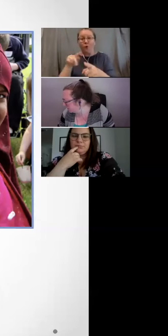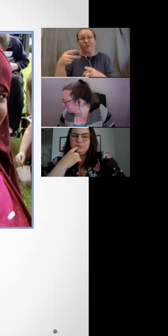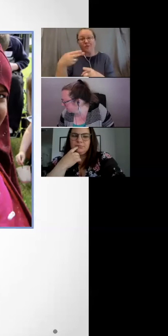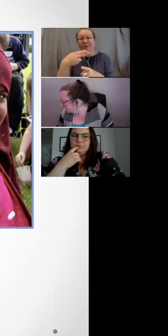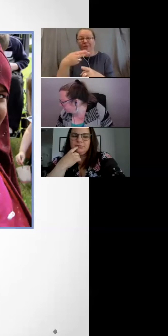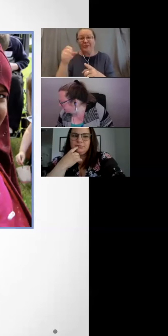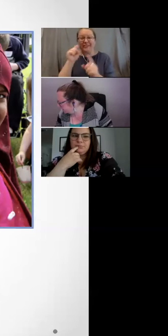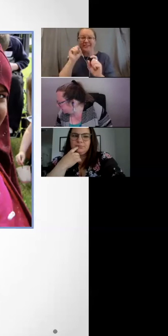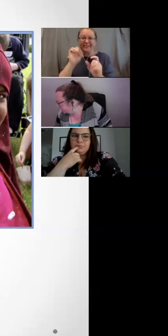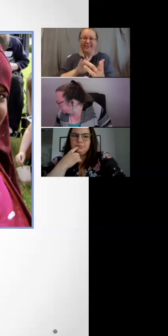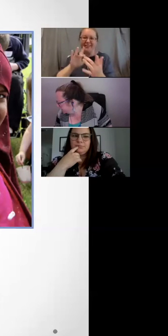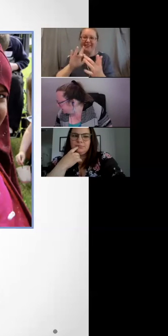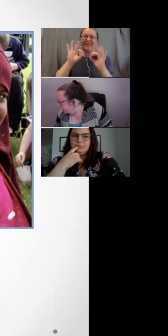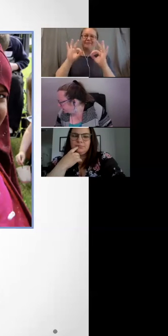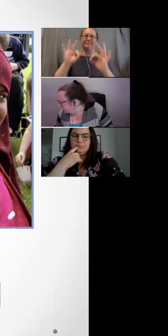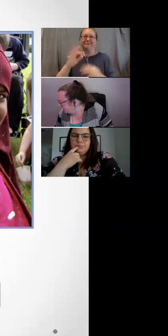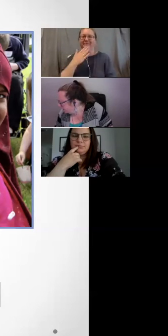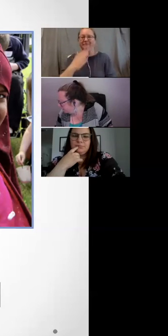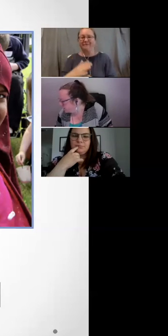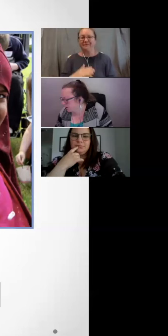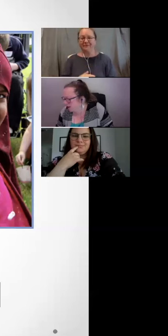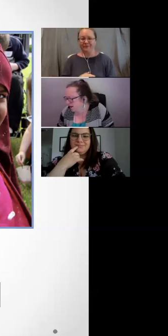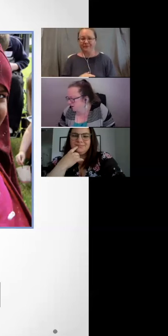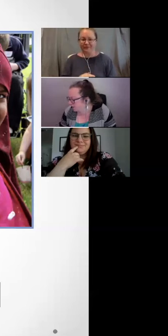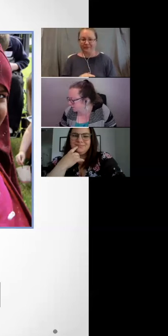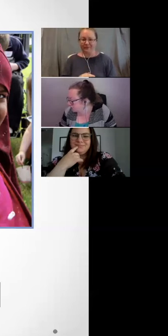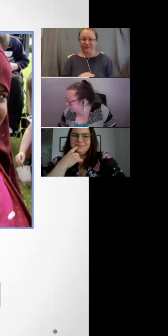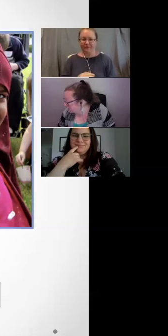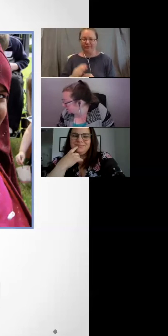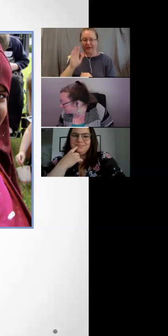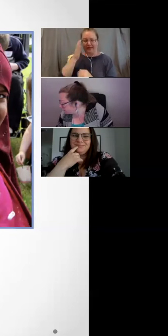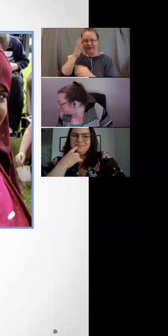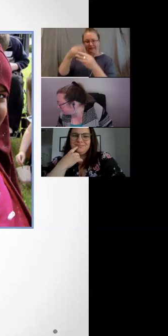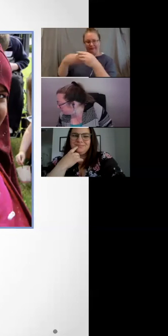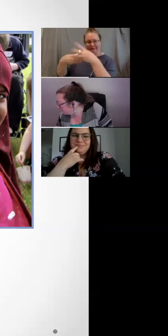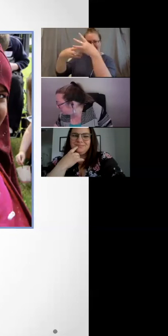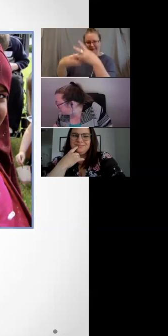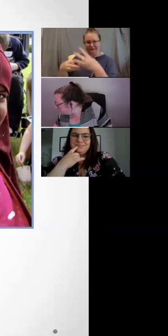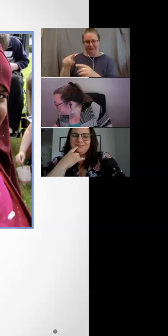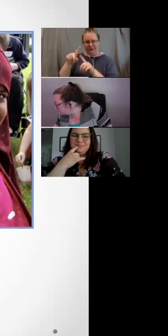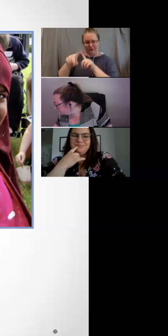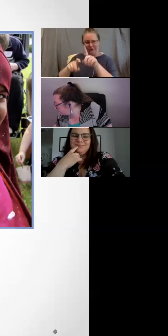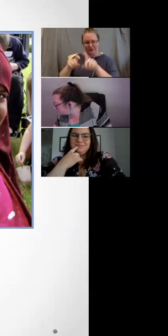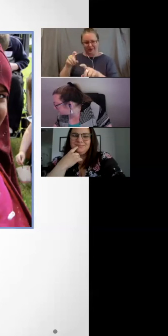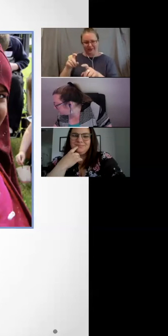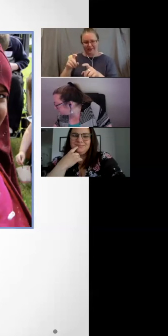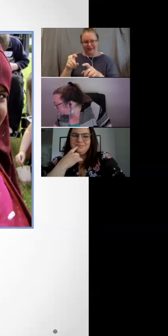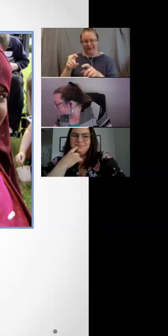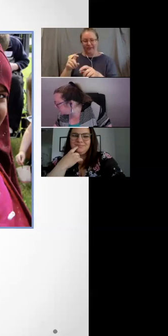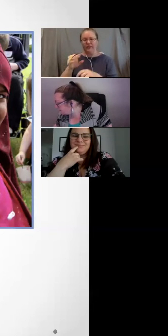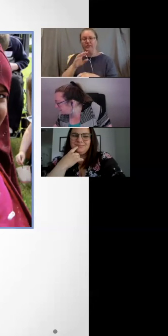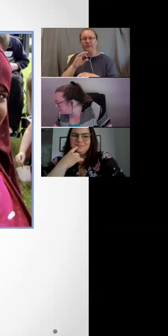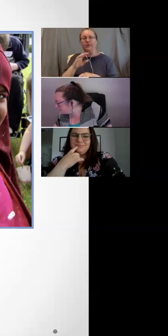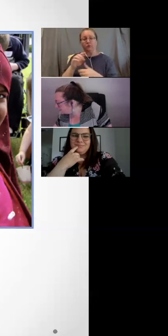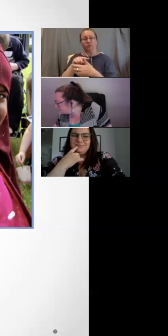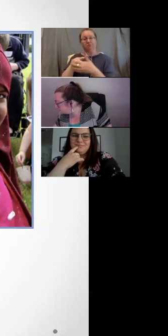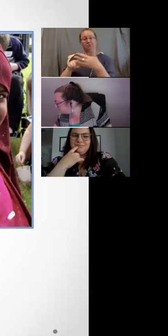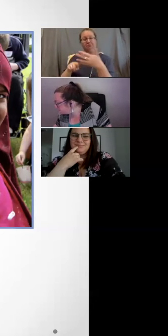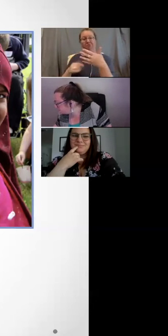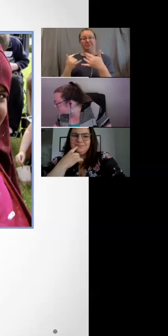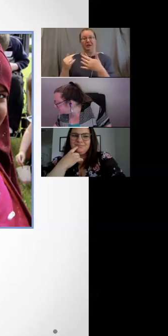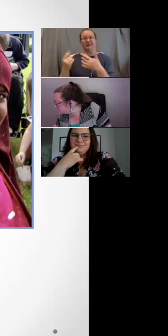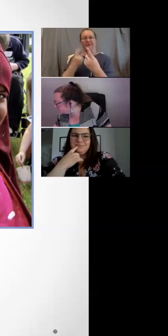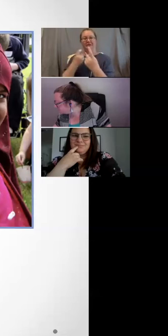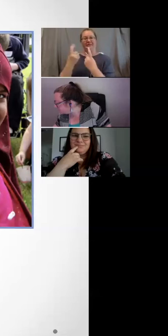to. I think Fiona had a question also about, there's a few questions coming up.